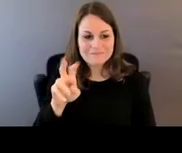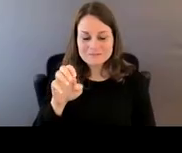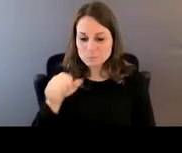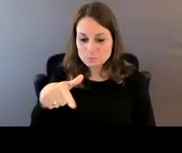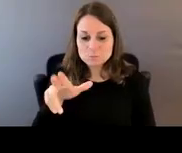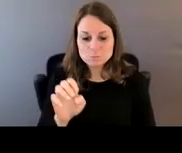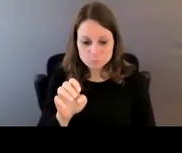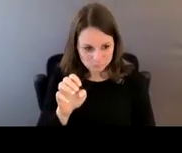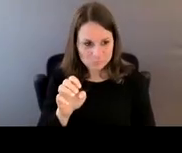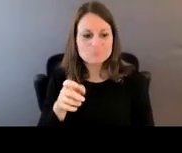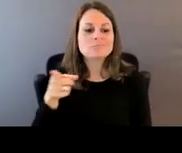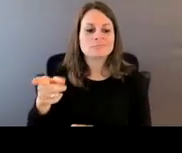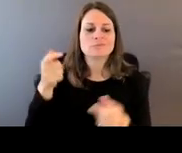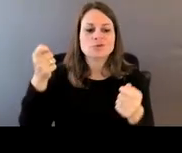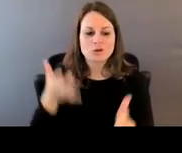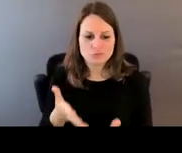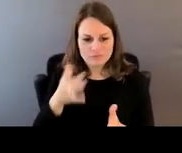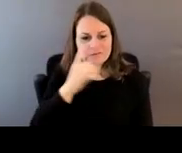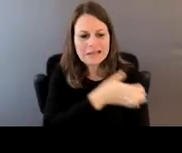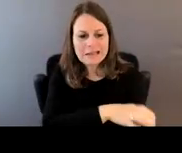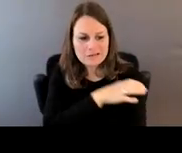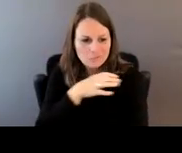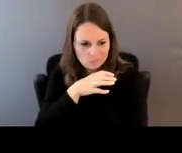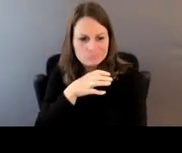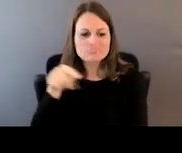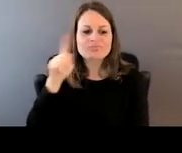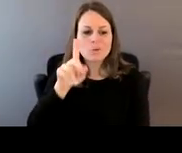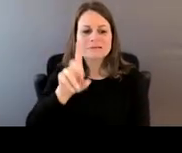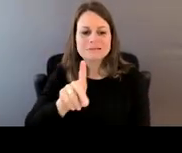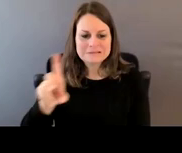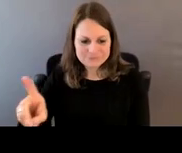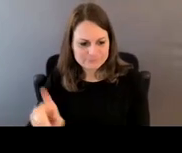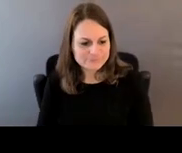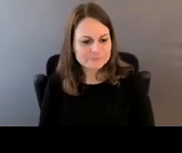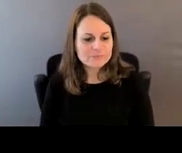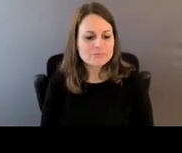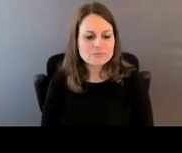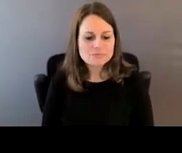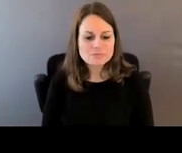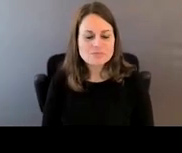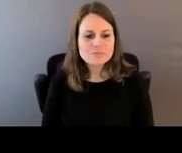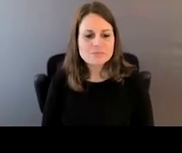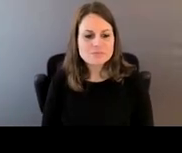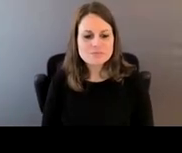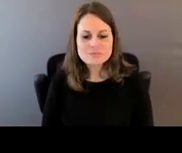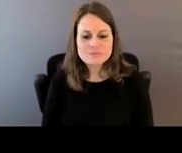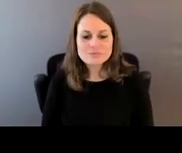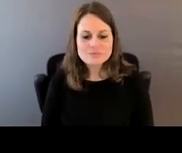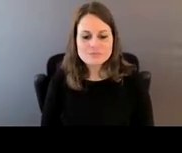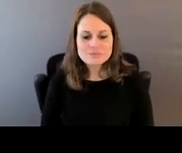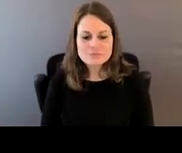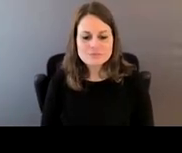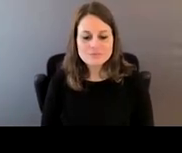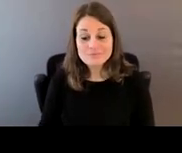Ms. Tracy Levesque. Tracy? Good evening. Thank you very much. As indicated, I work for BHDDH, and I am